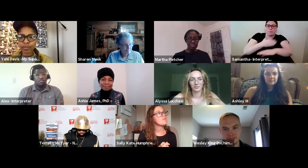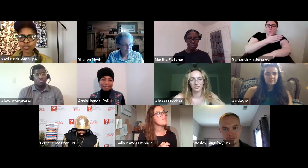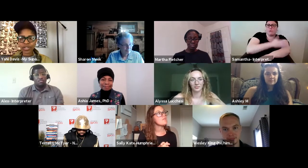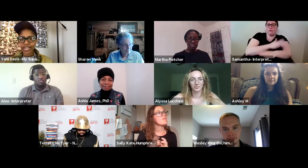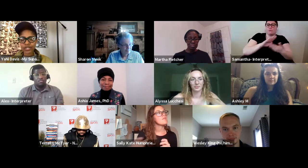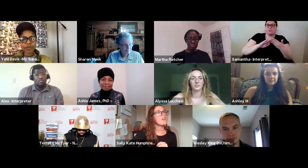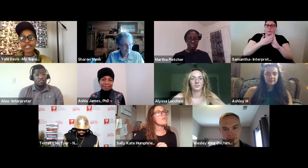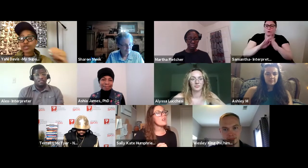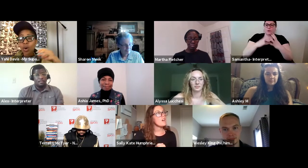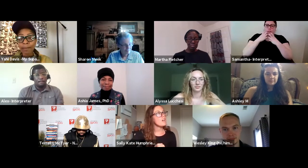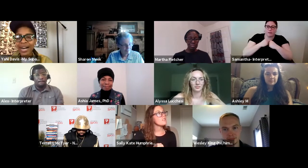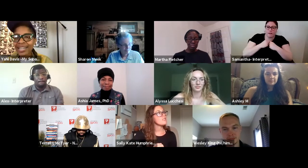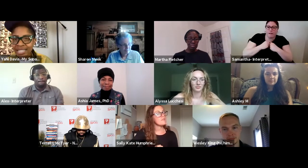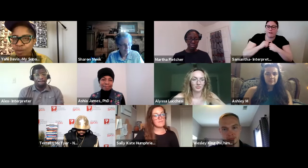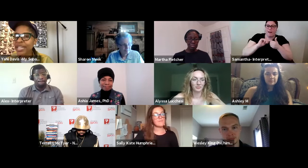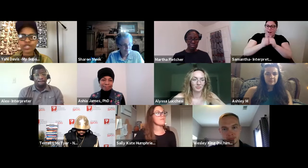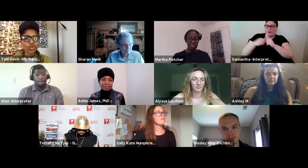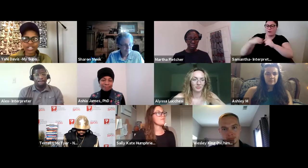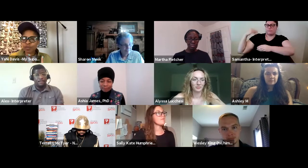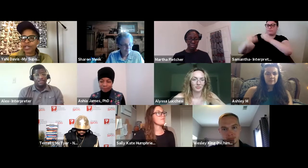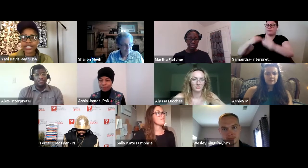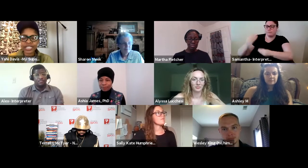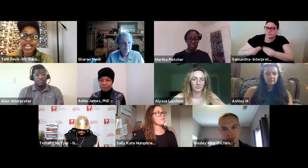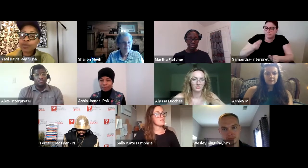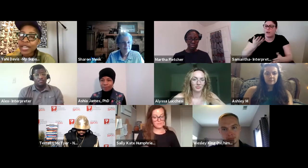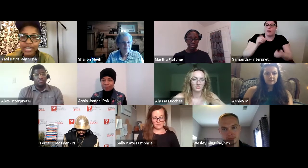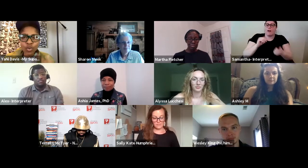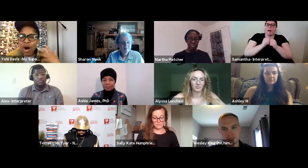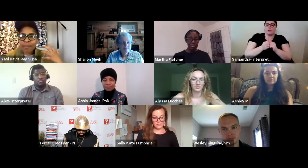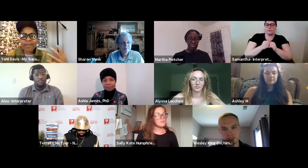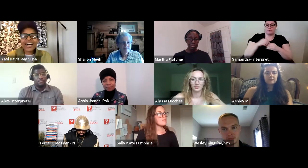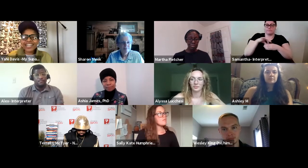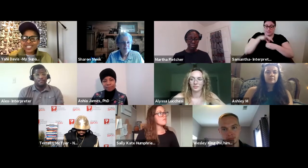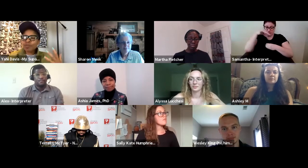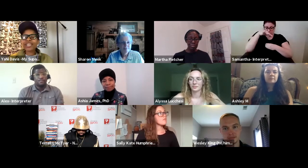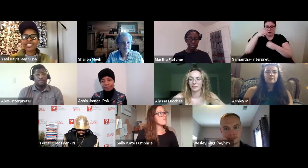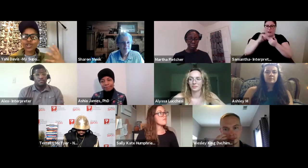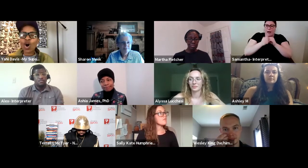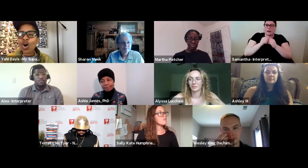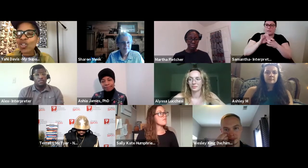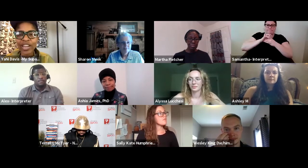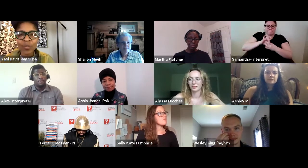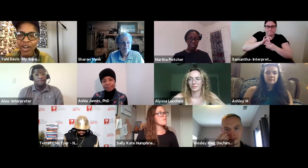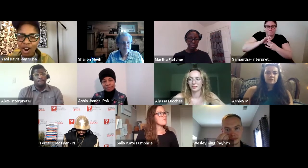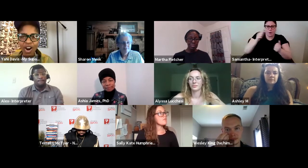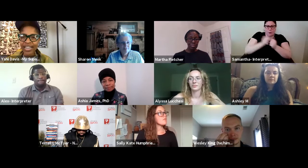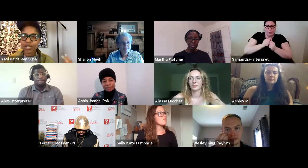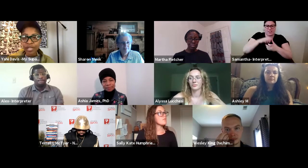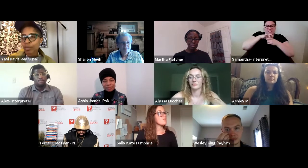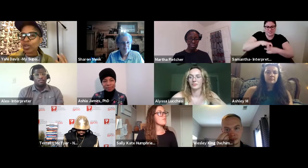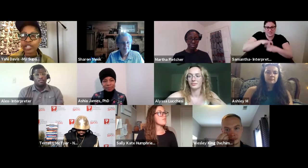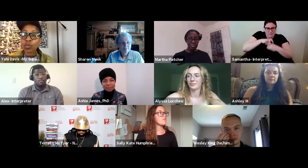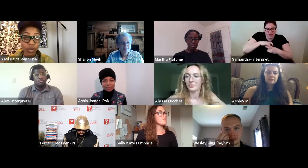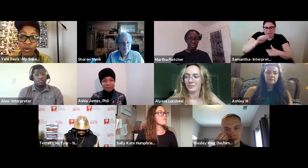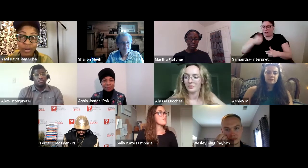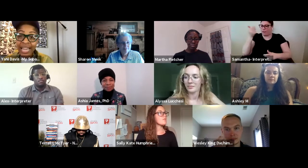holistic communal care, speaking to our bodies, speaking to our spirits, speaking to our minds, speaking to all that we are as